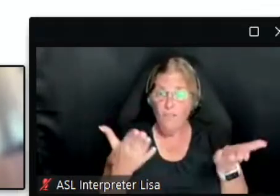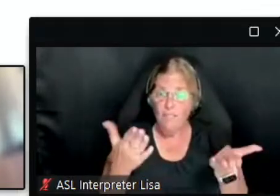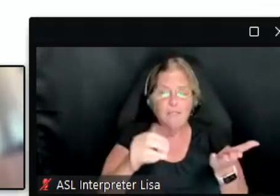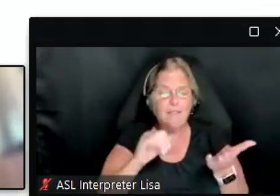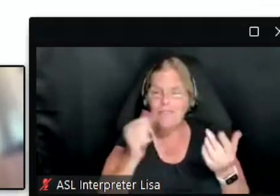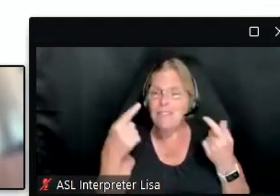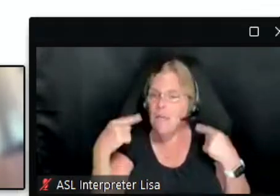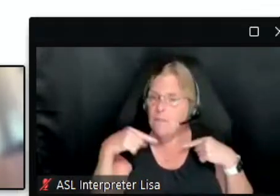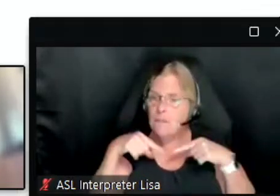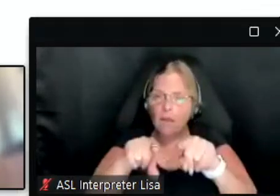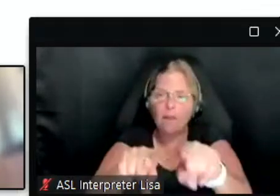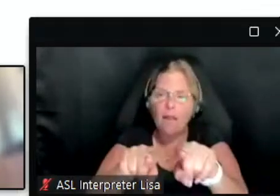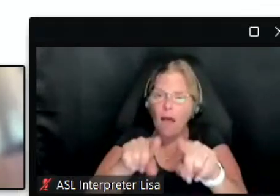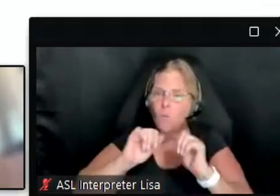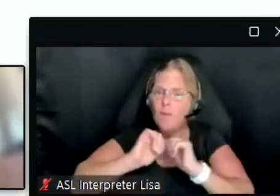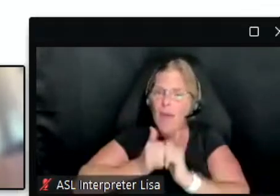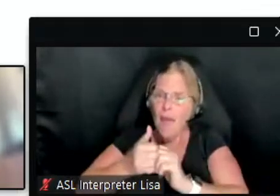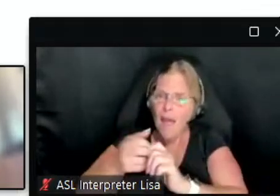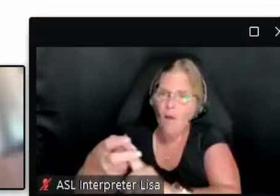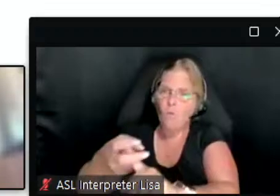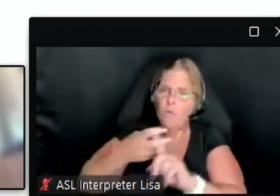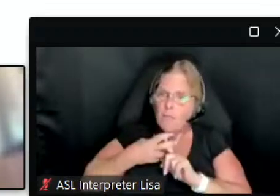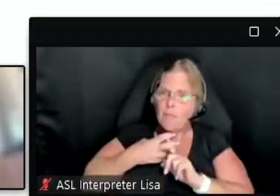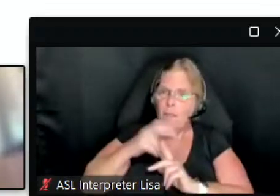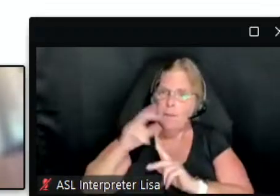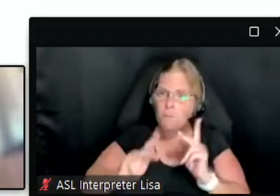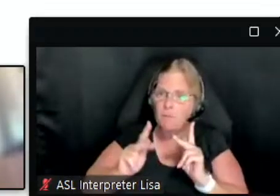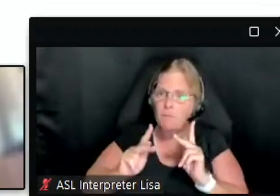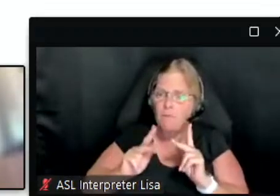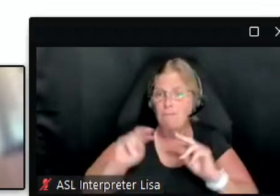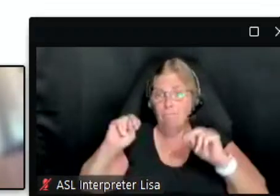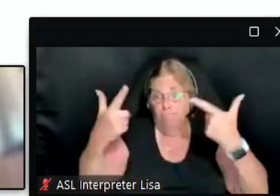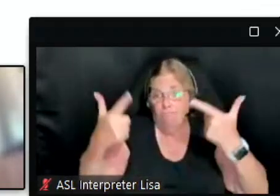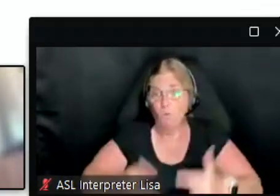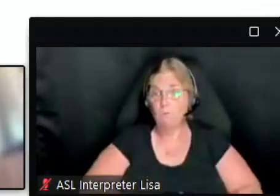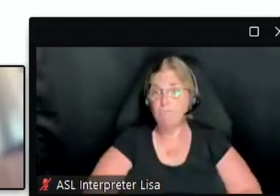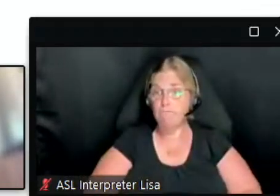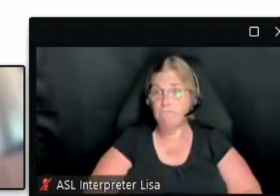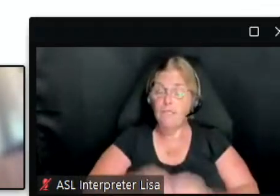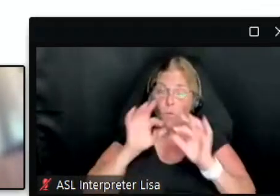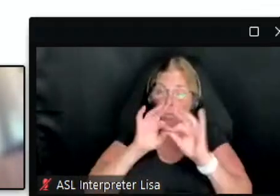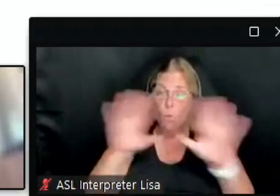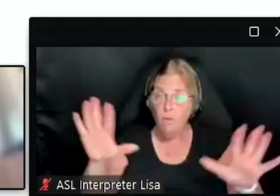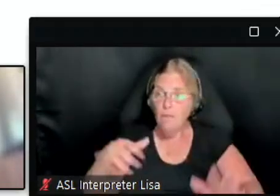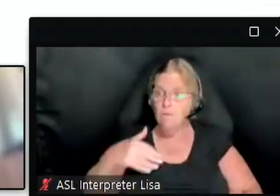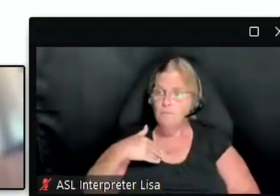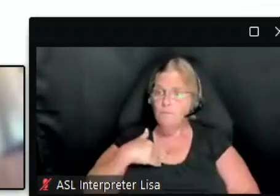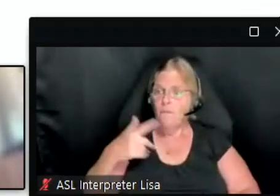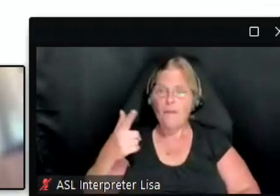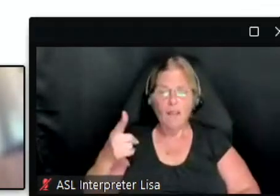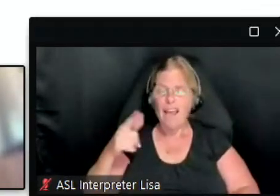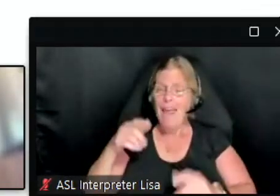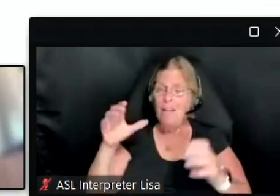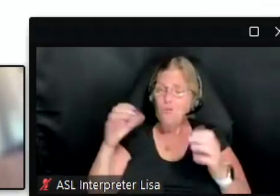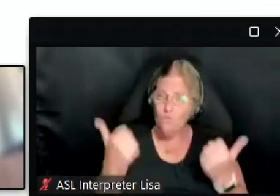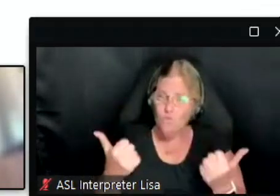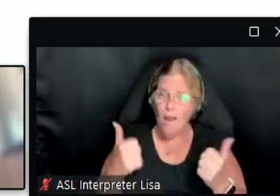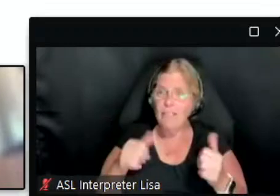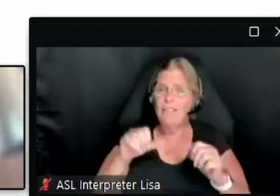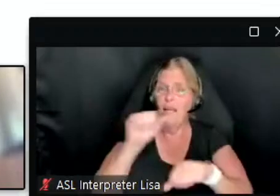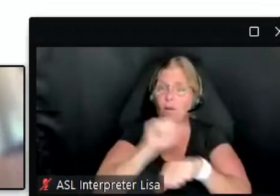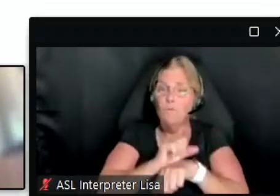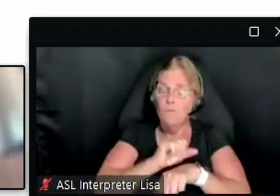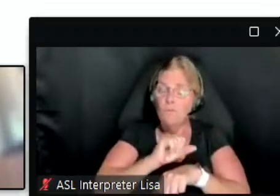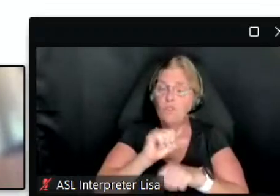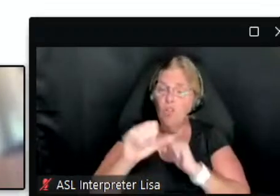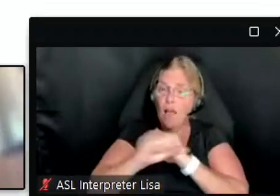how we bring folks into the organization, is all for nothing. I just pulled up a active job ad, and someone who was